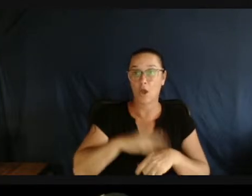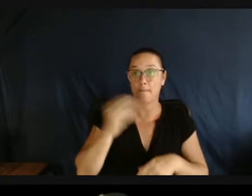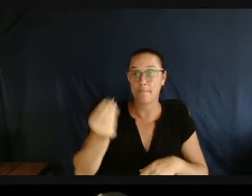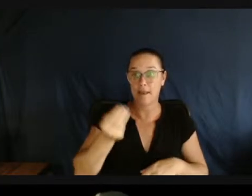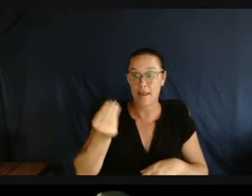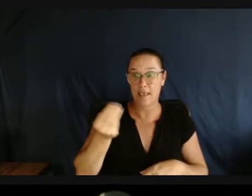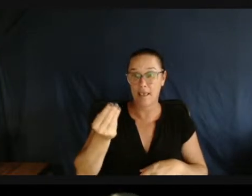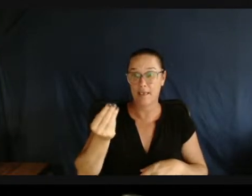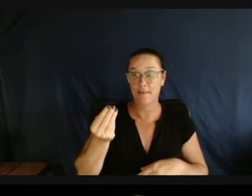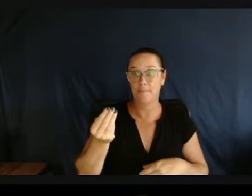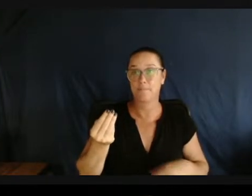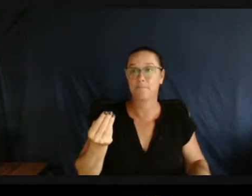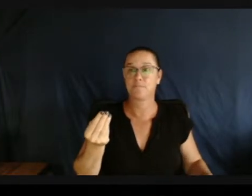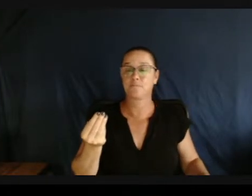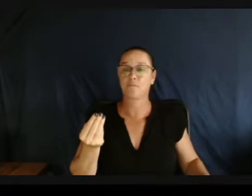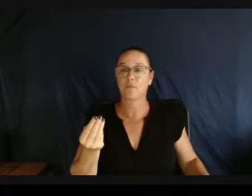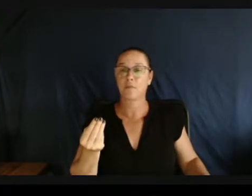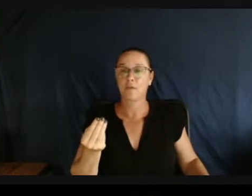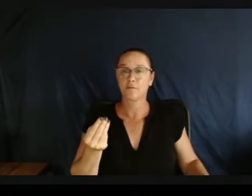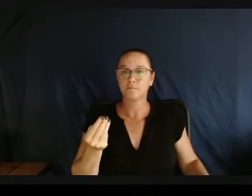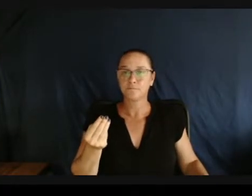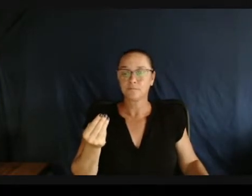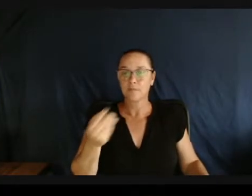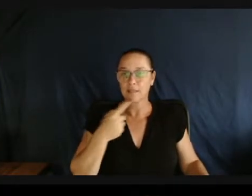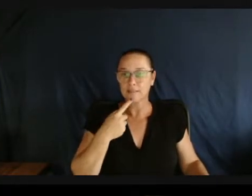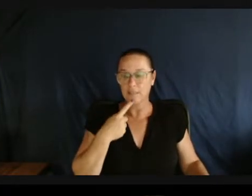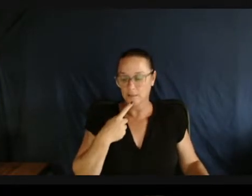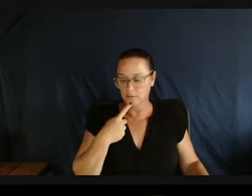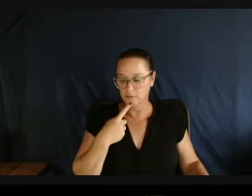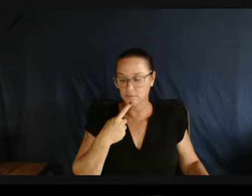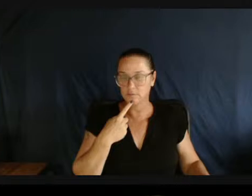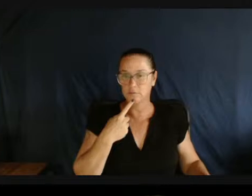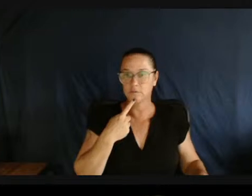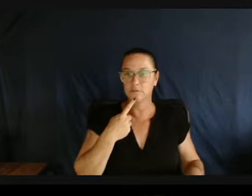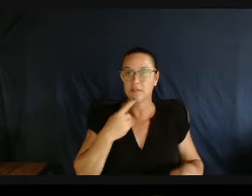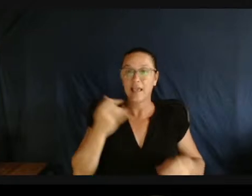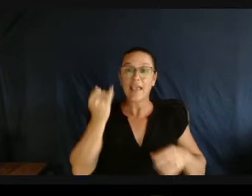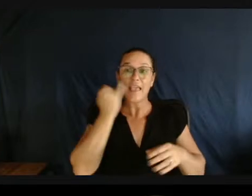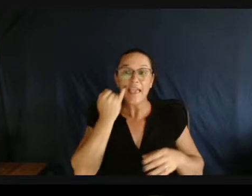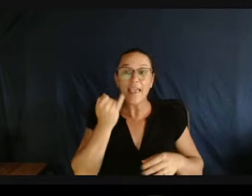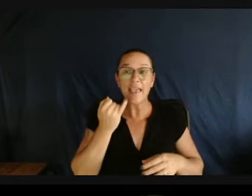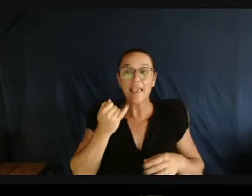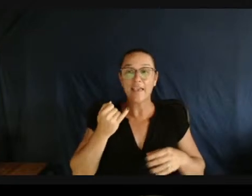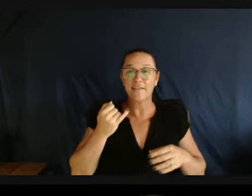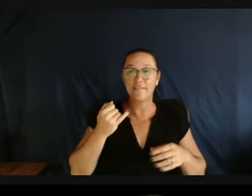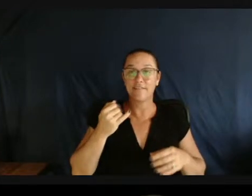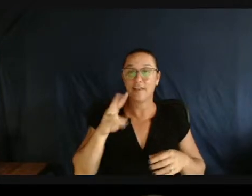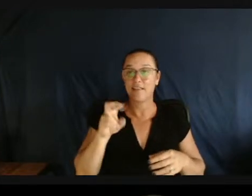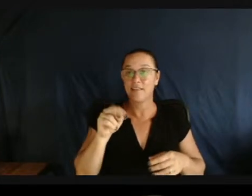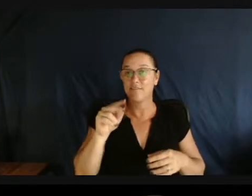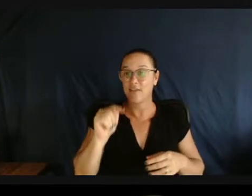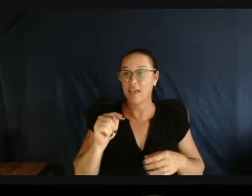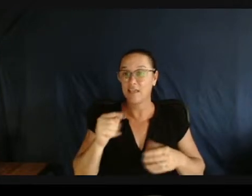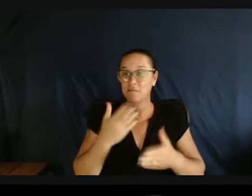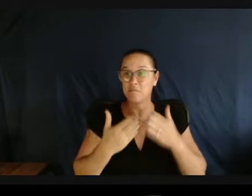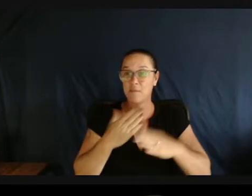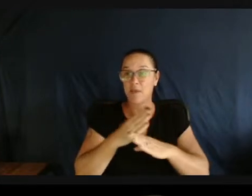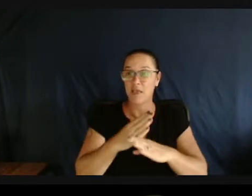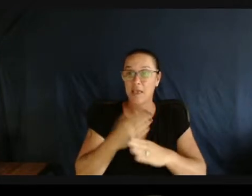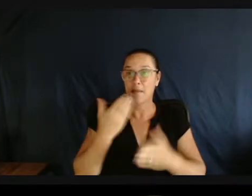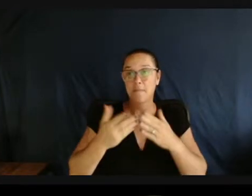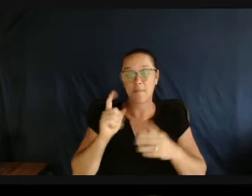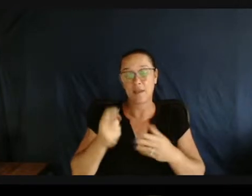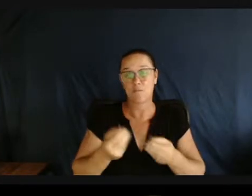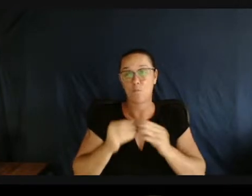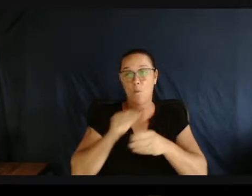this most recent episode that notes, if the vent is partially blocked, additional pressure may be needed to clear out the